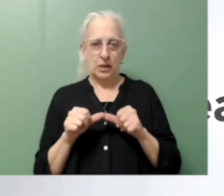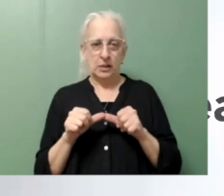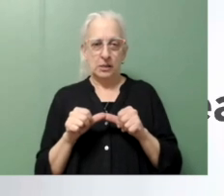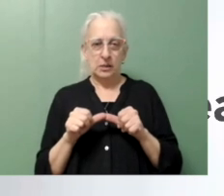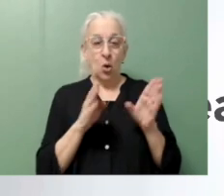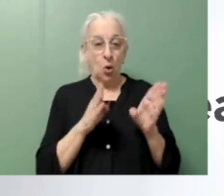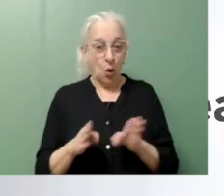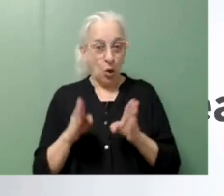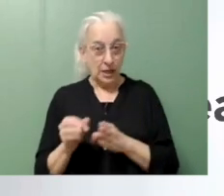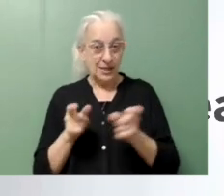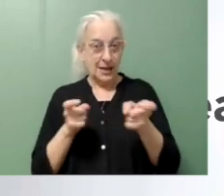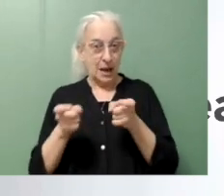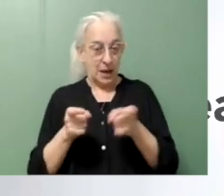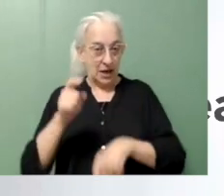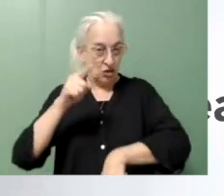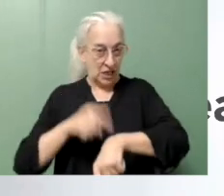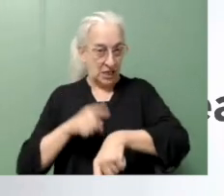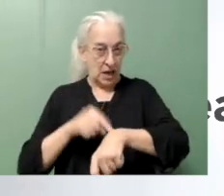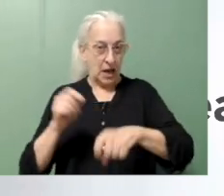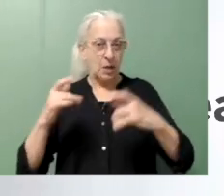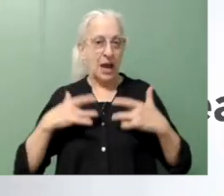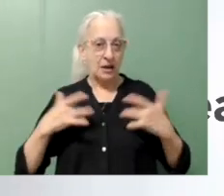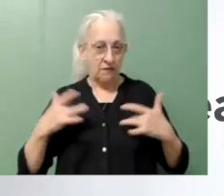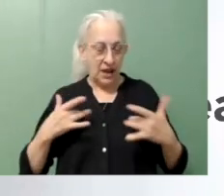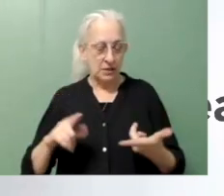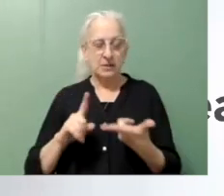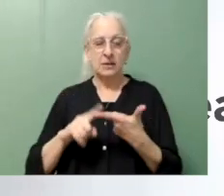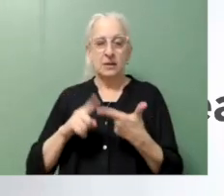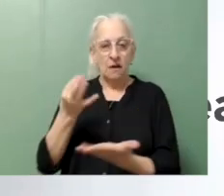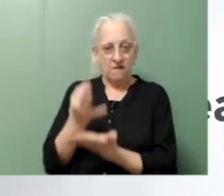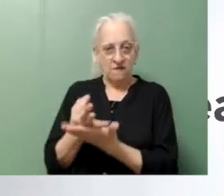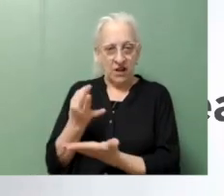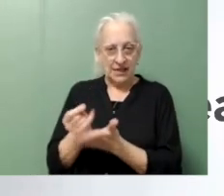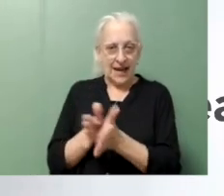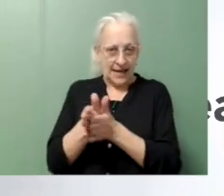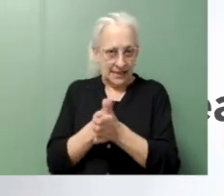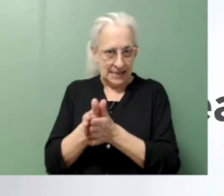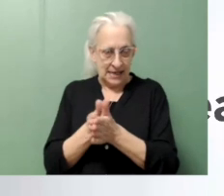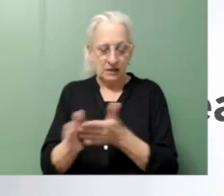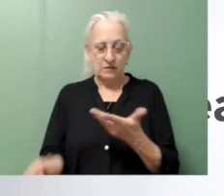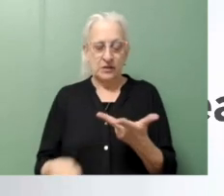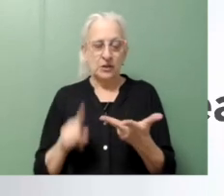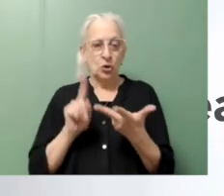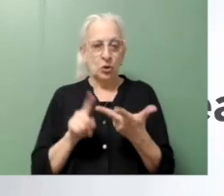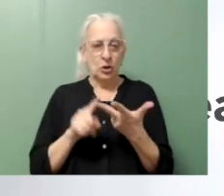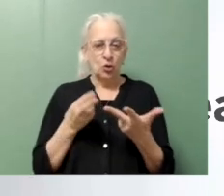organizing and managing time and events, funding and incentives, and resources and